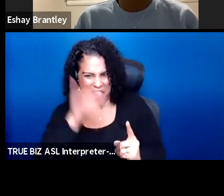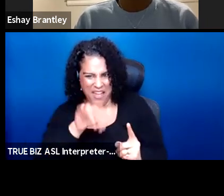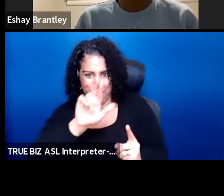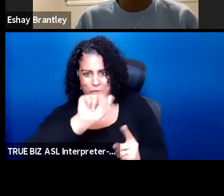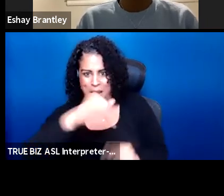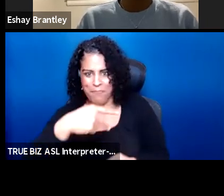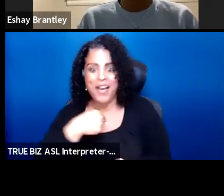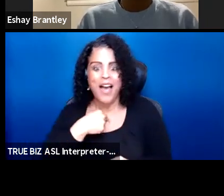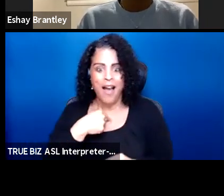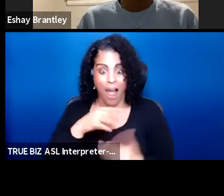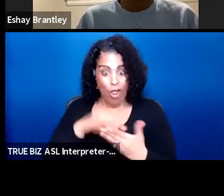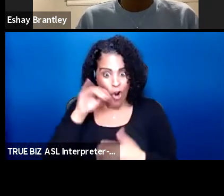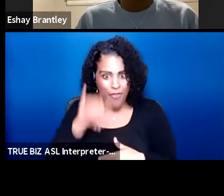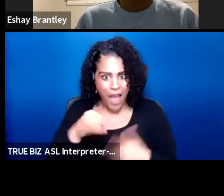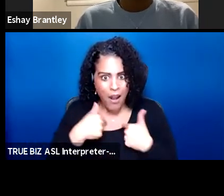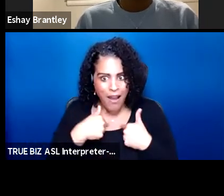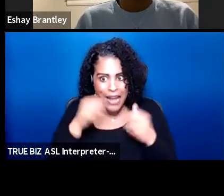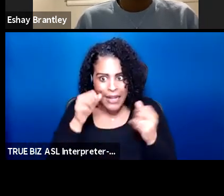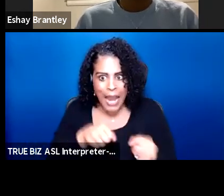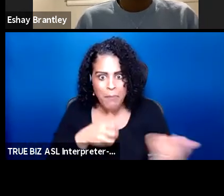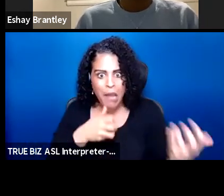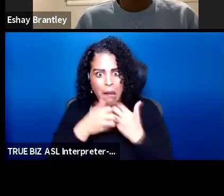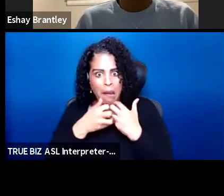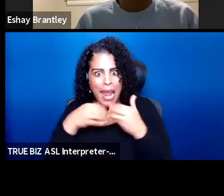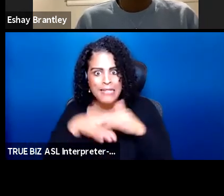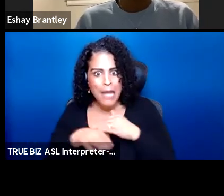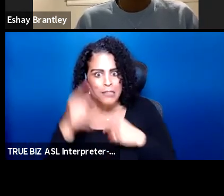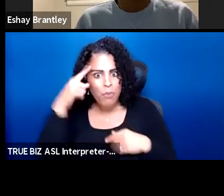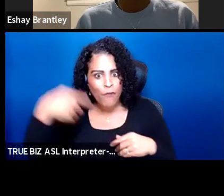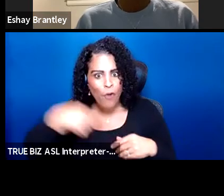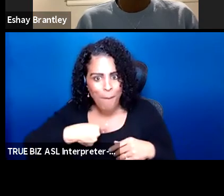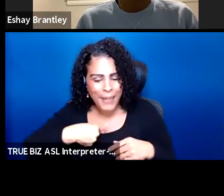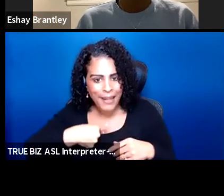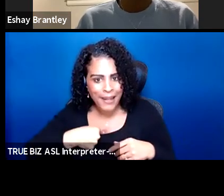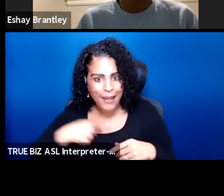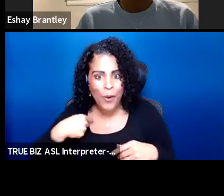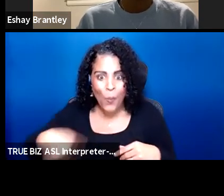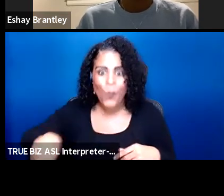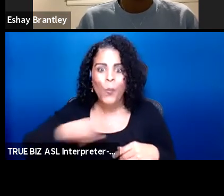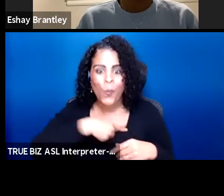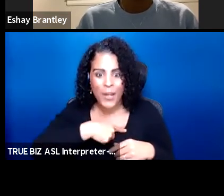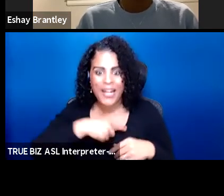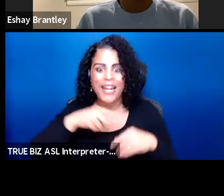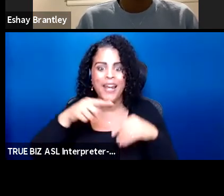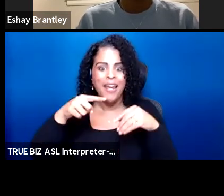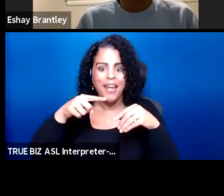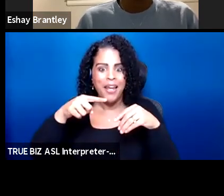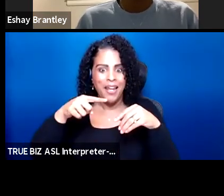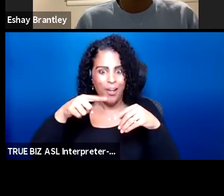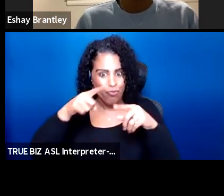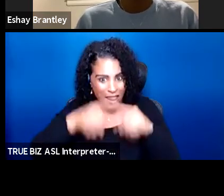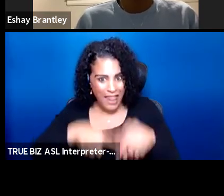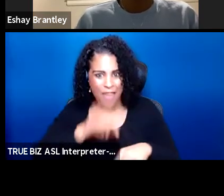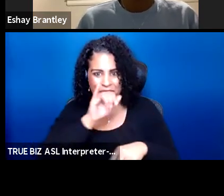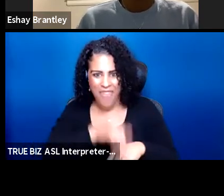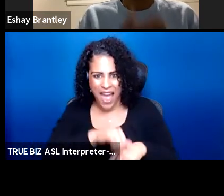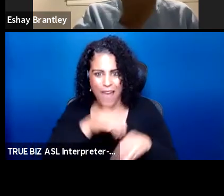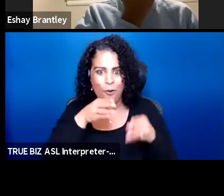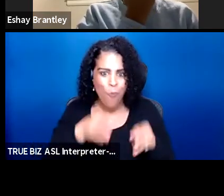learned that theater could be accessible. It could become something that we we rely on as a tool